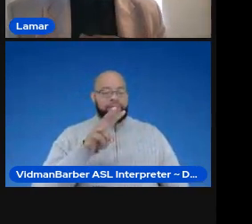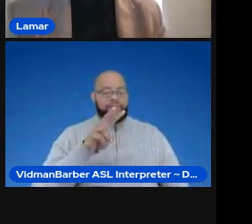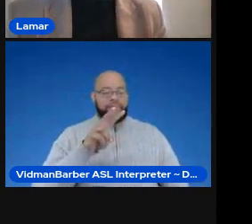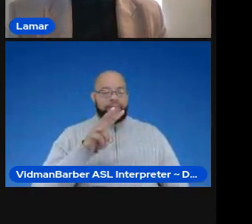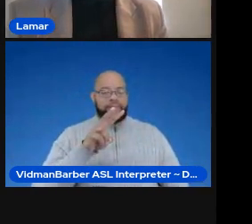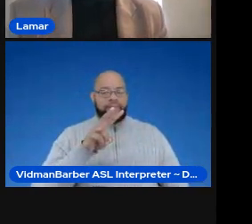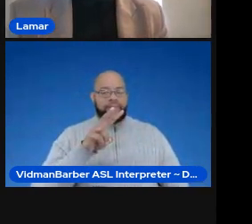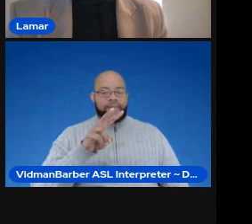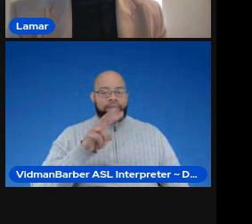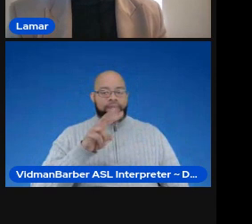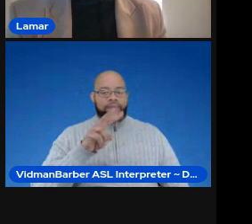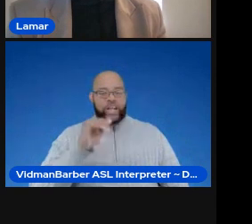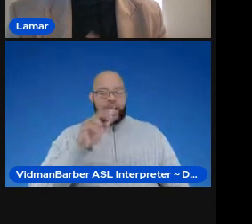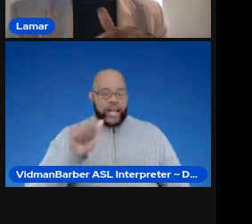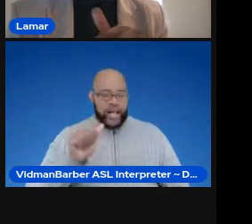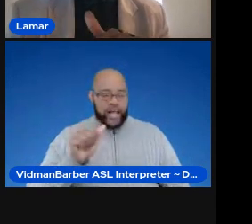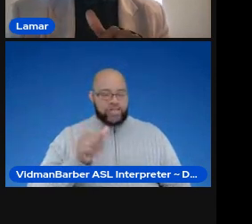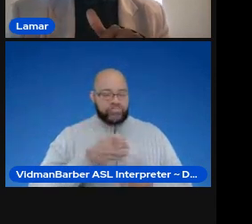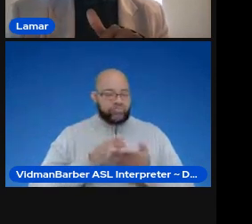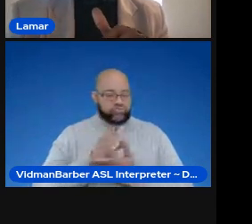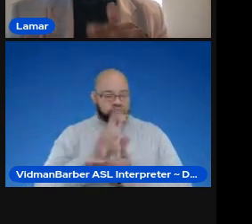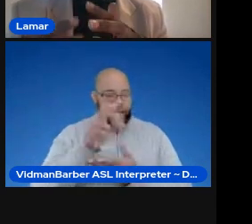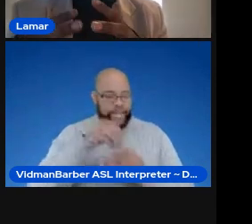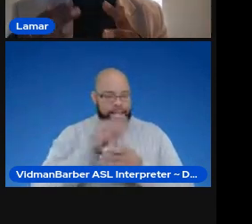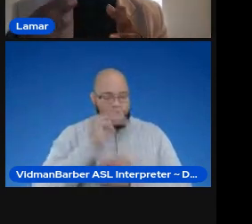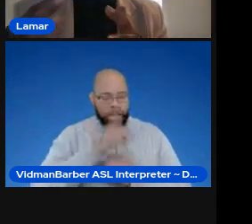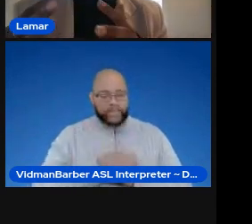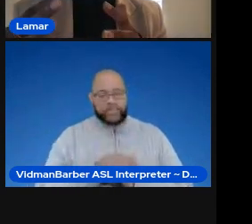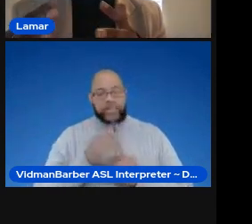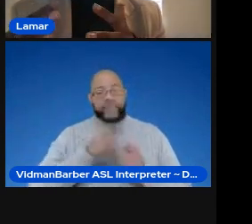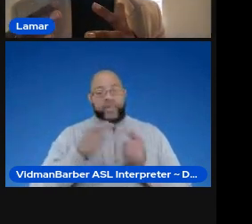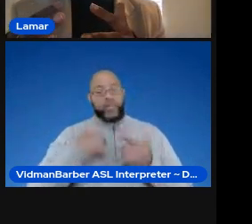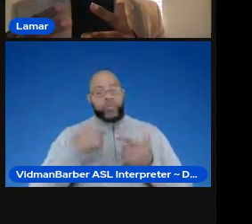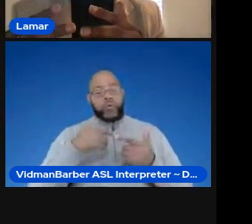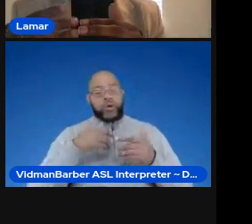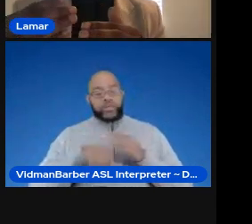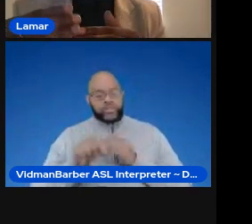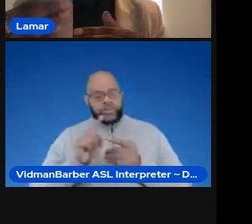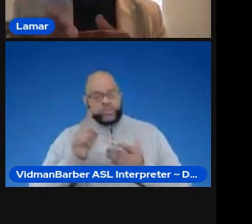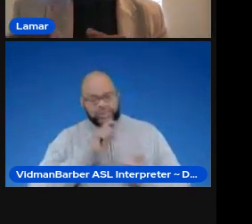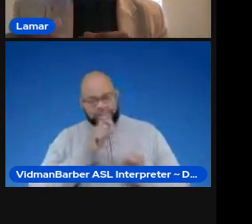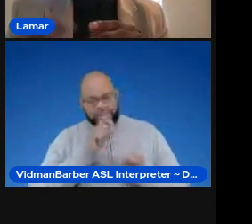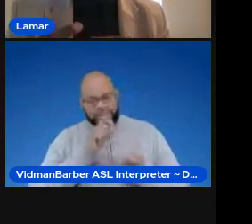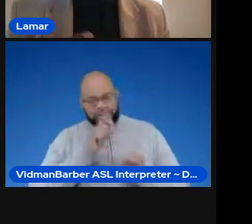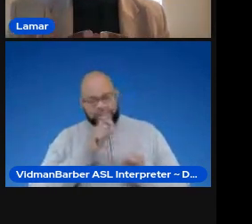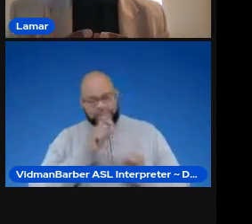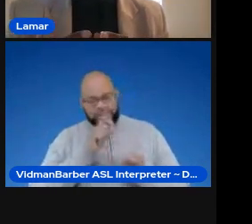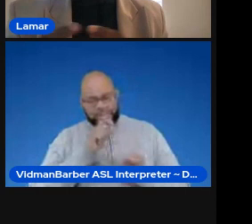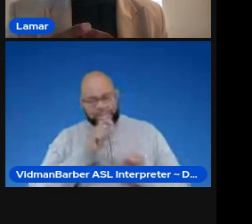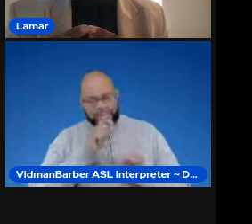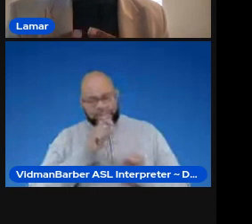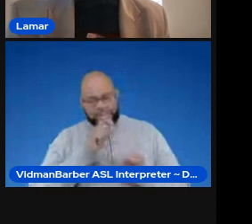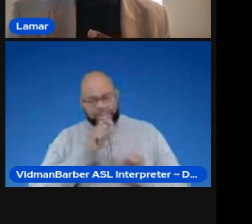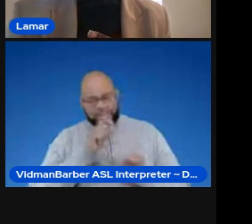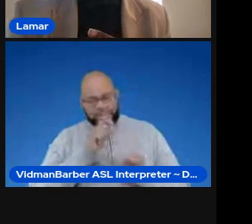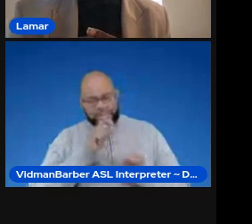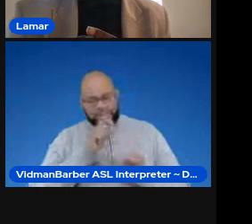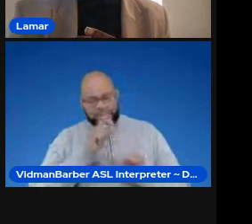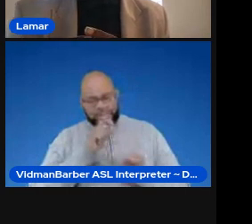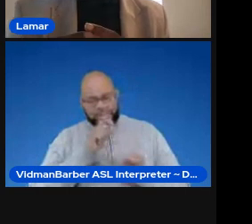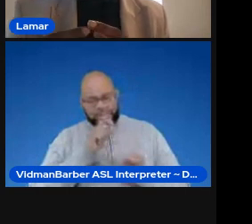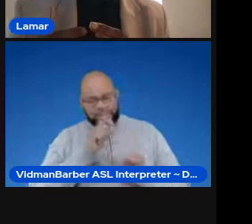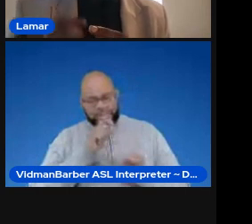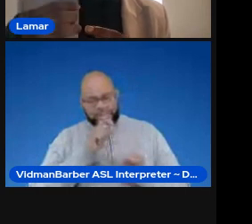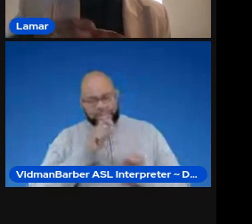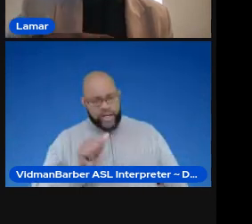So with this, we then went to understand like where exactly is this protein located on the bacteria,